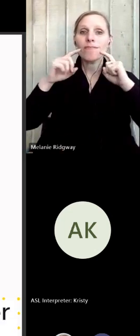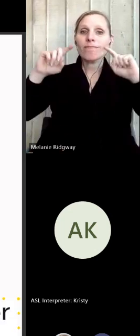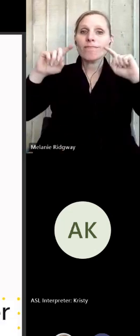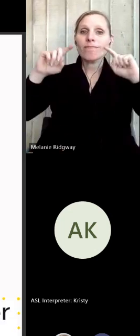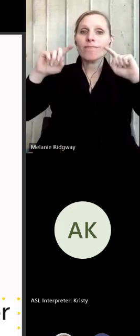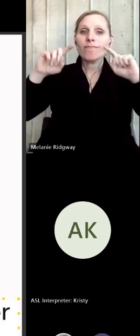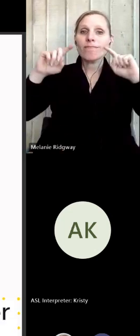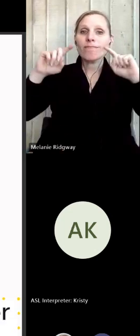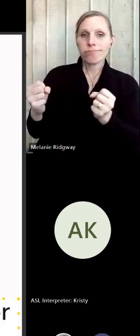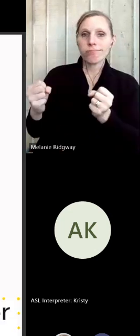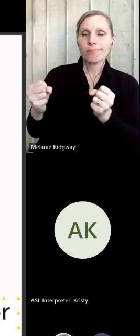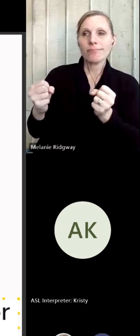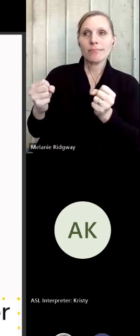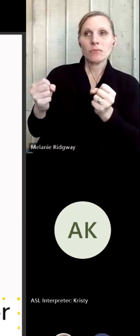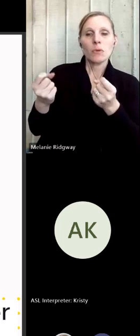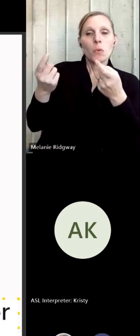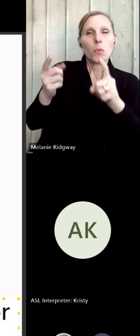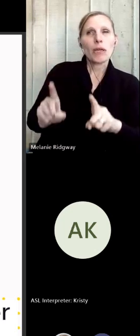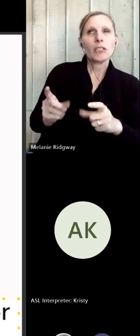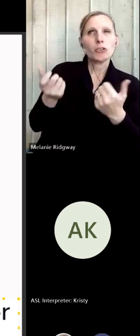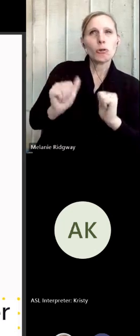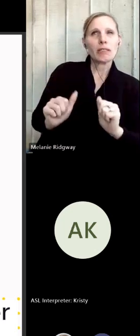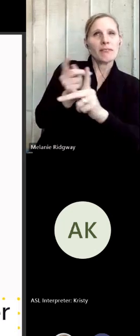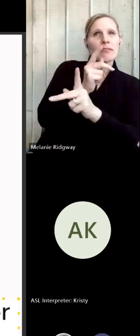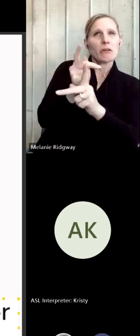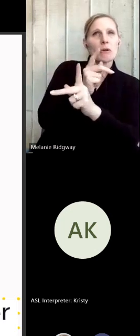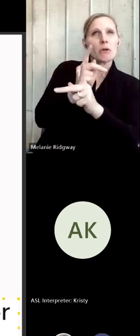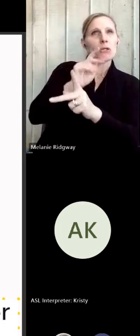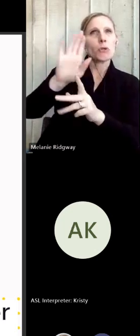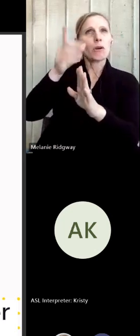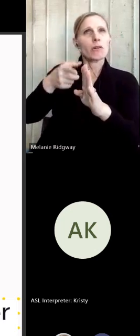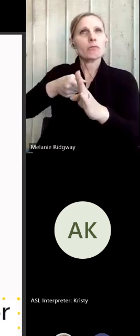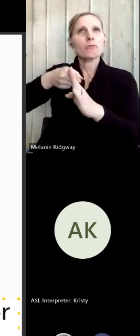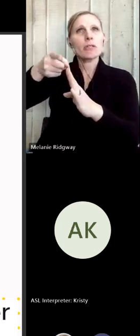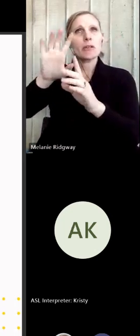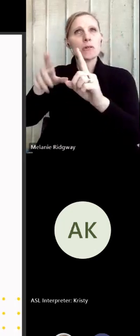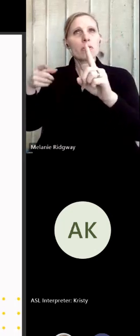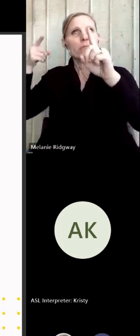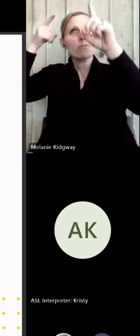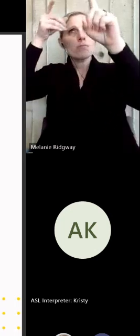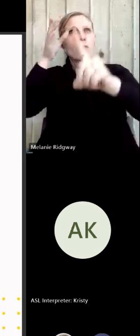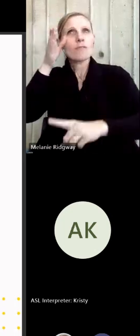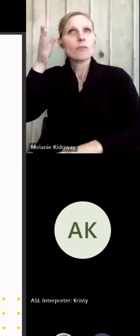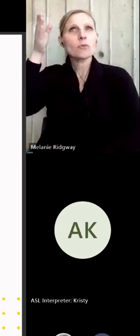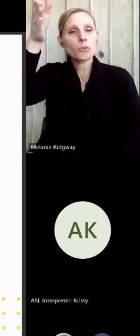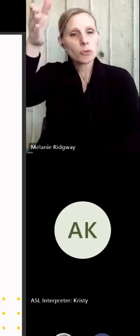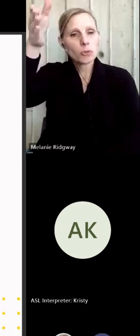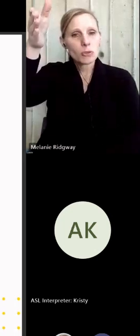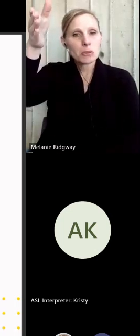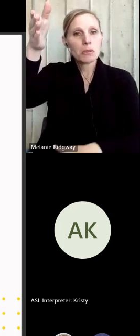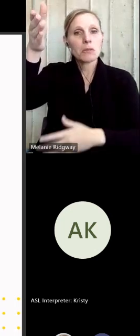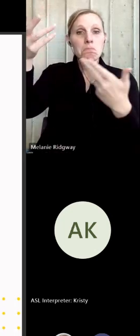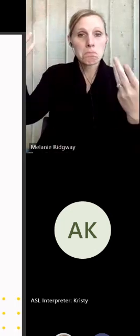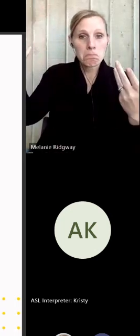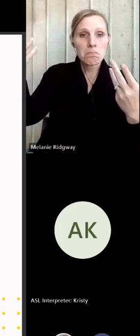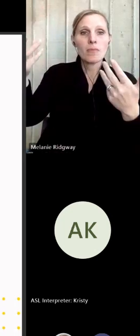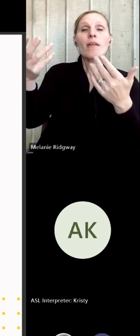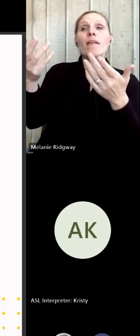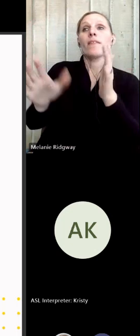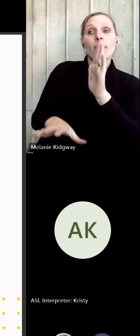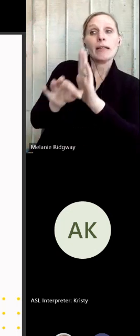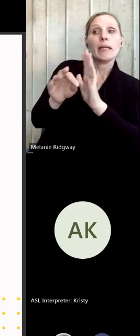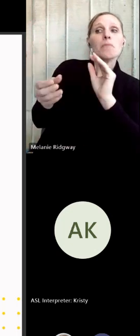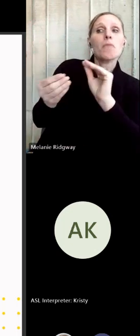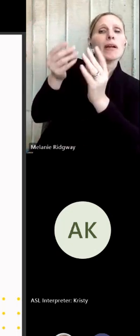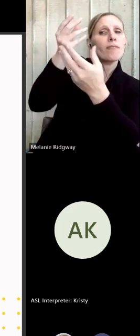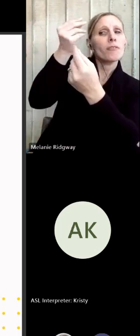effective strategies when clarifying your career goals, obtaining insider